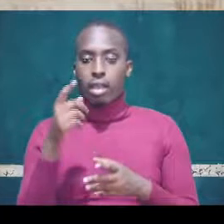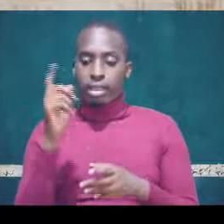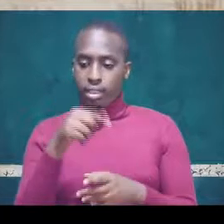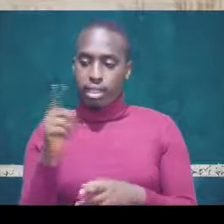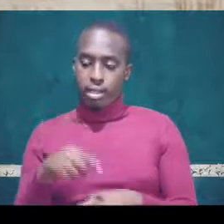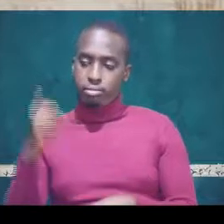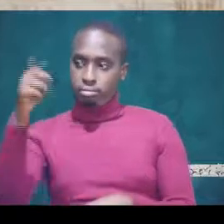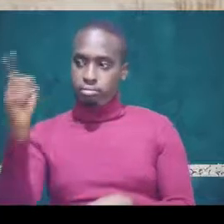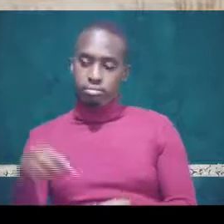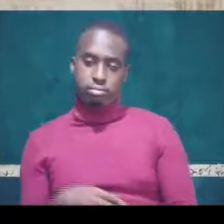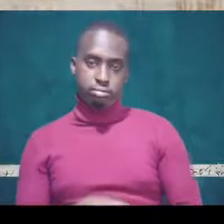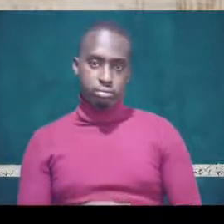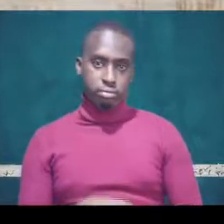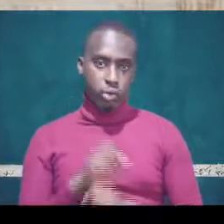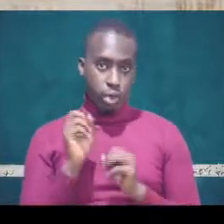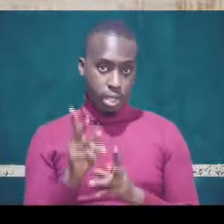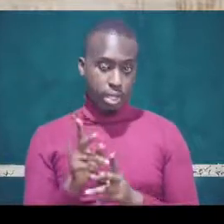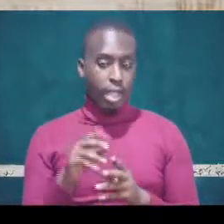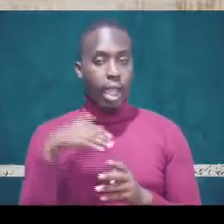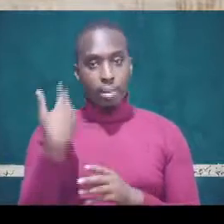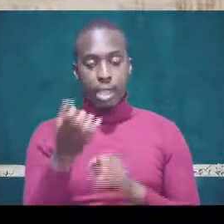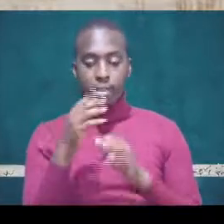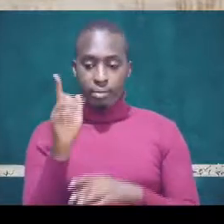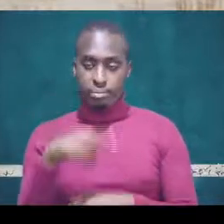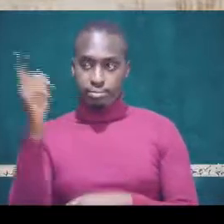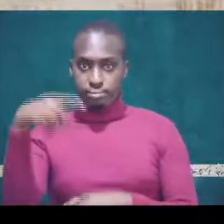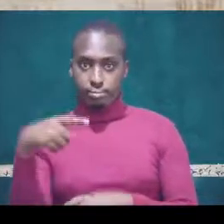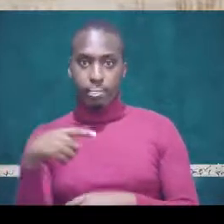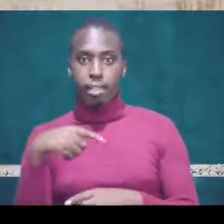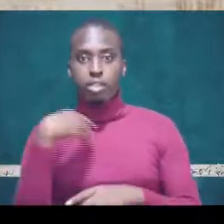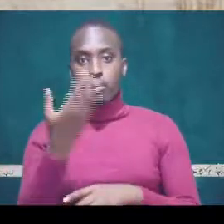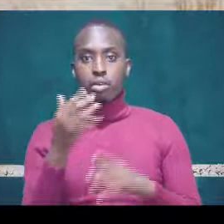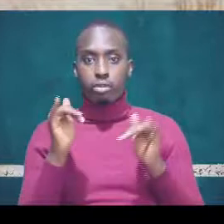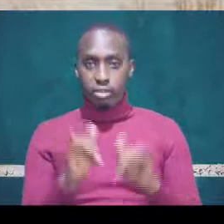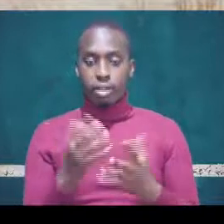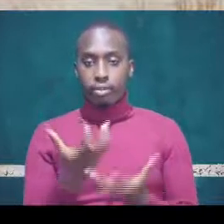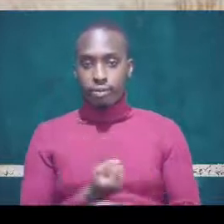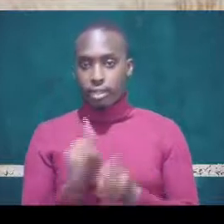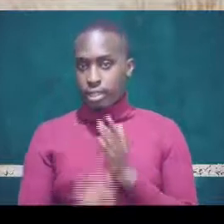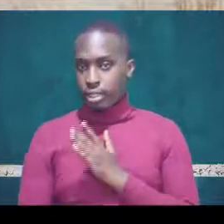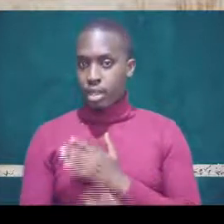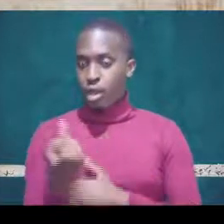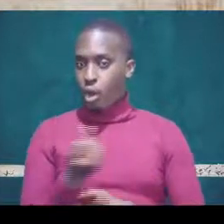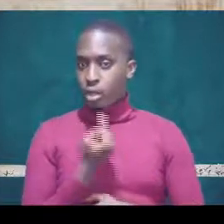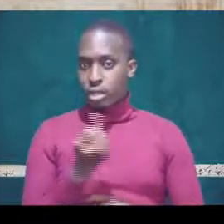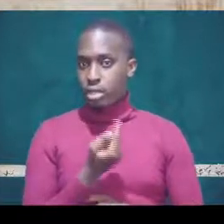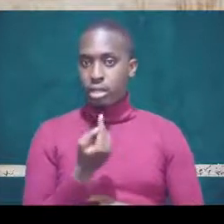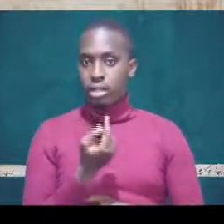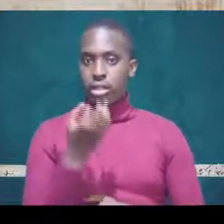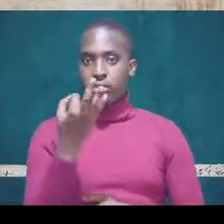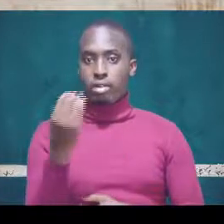other. Right? And when they cross each other, we are going to remain with only